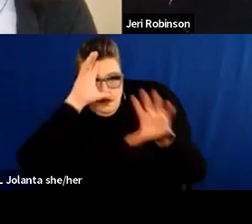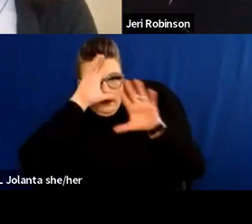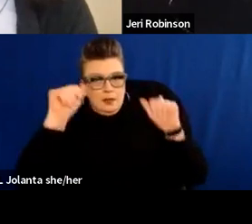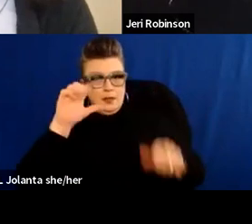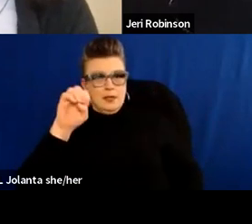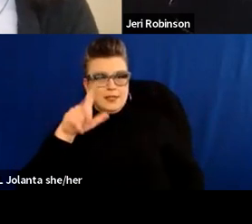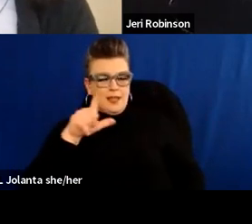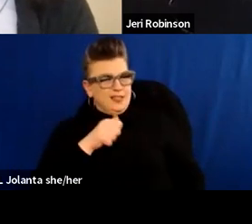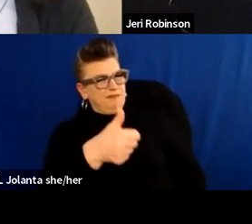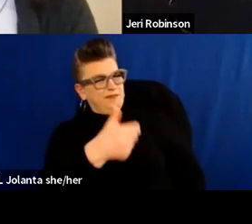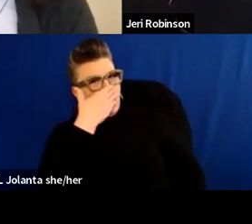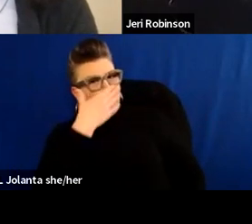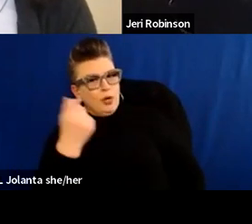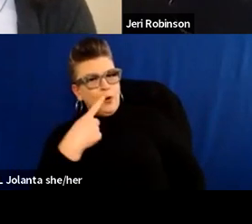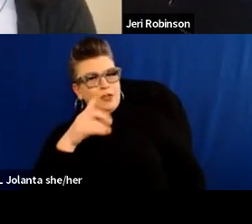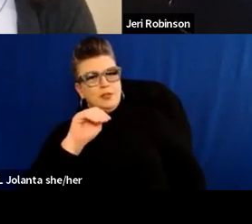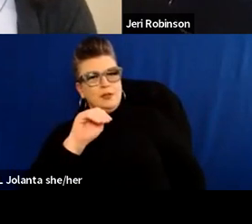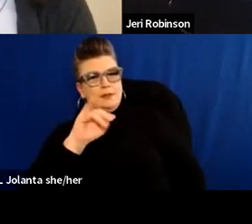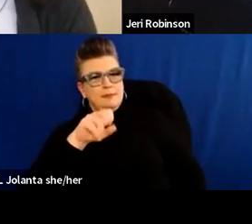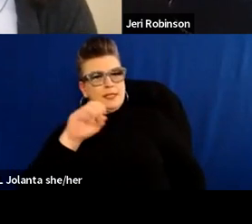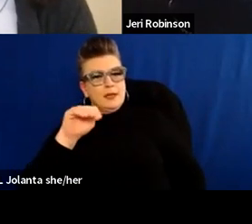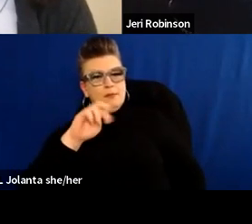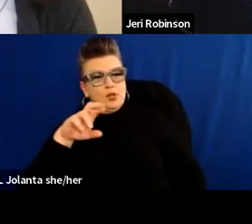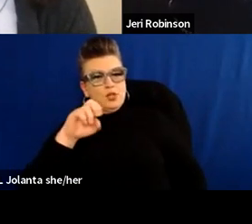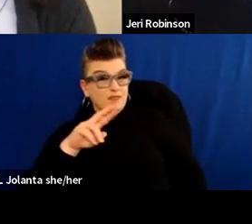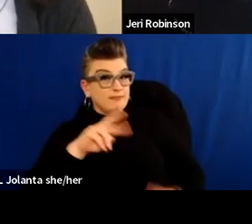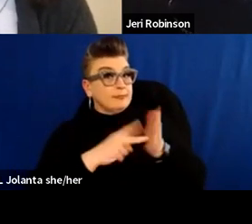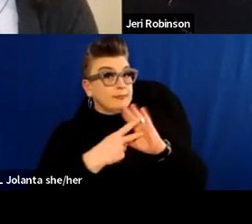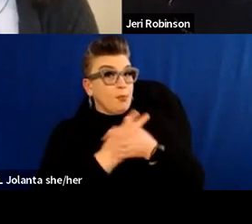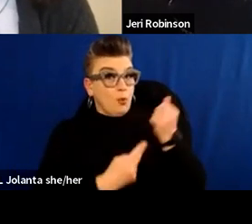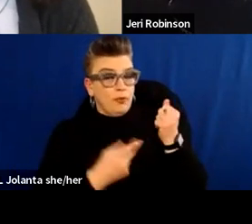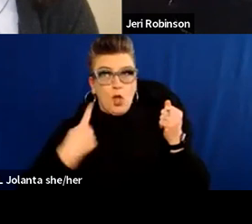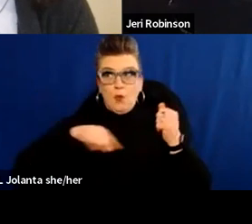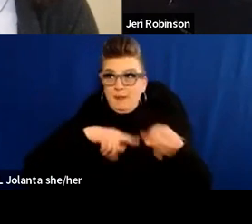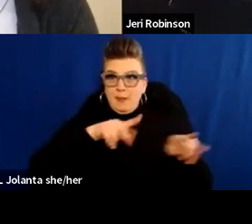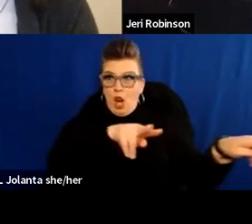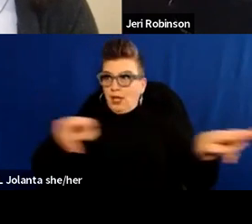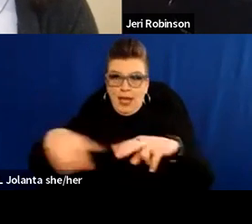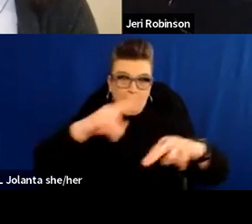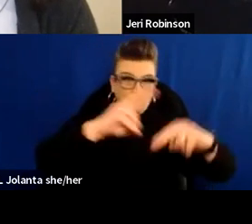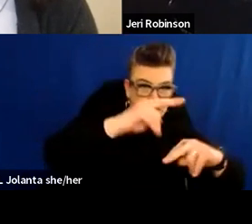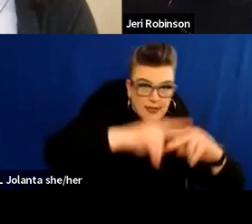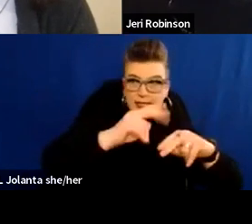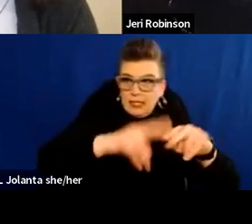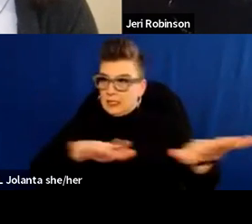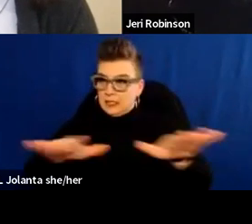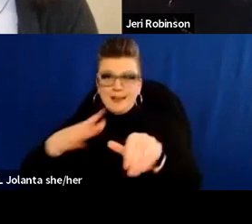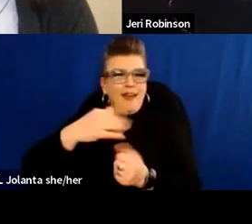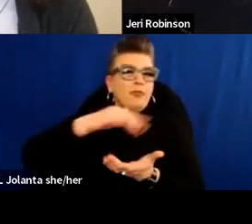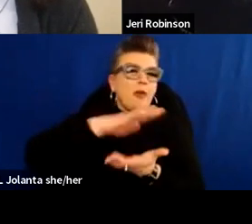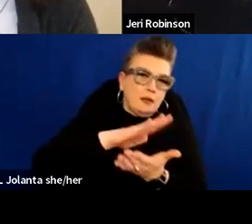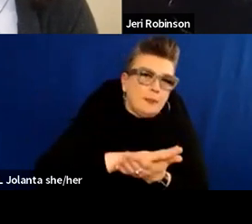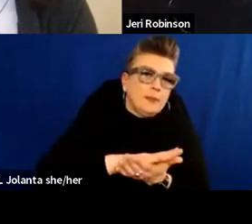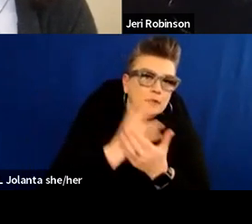really good question so we would be looking at the facilities of schools we'll also be looking at the academics